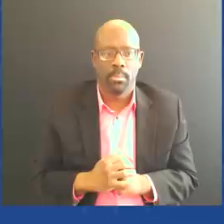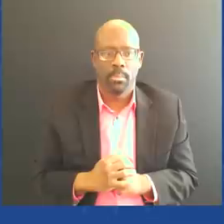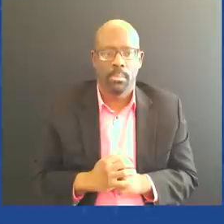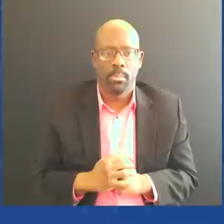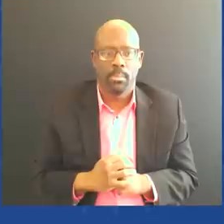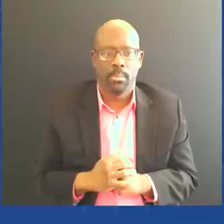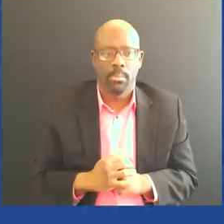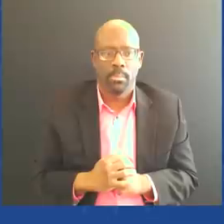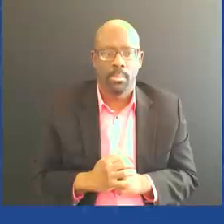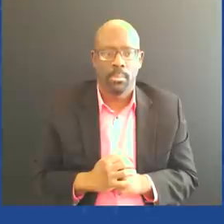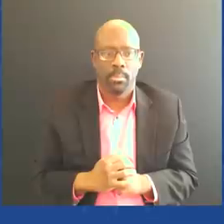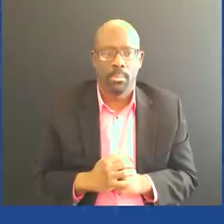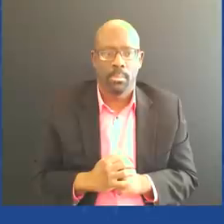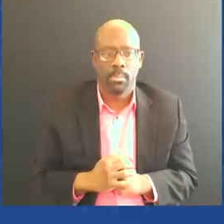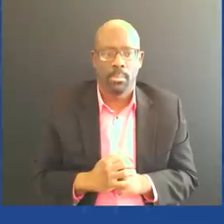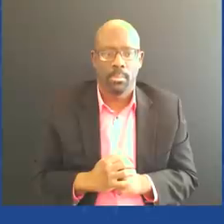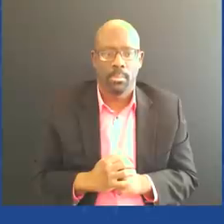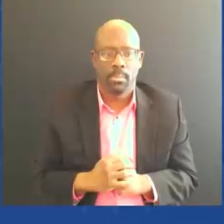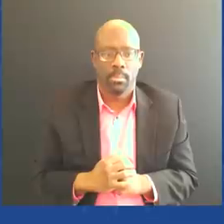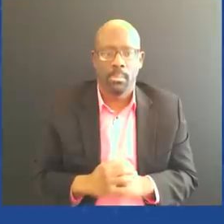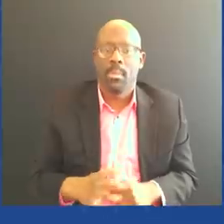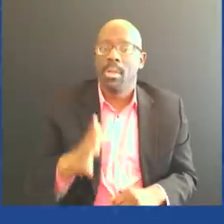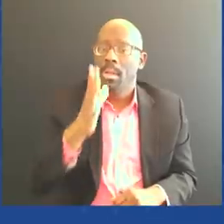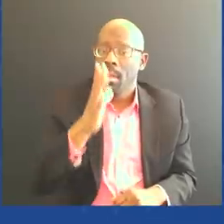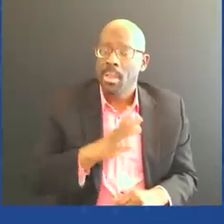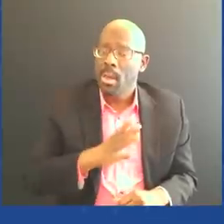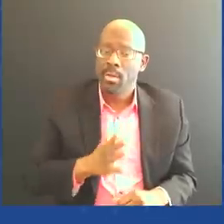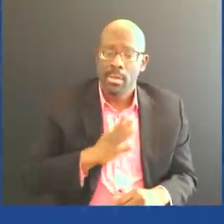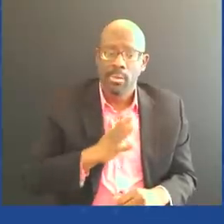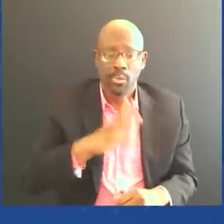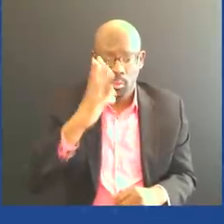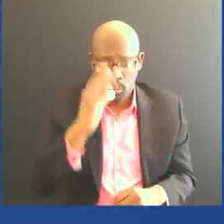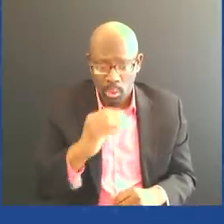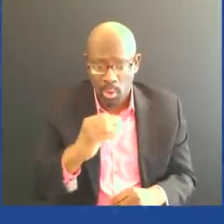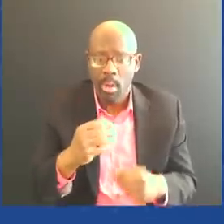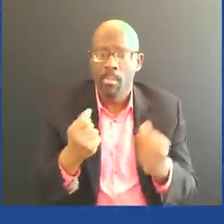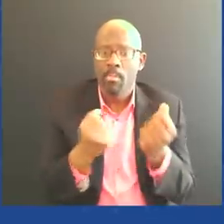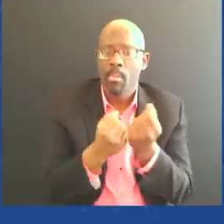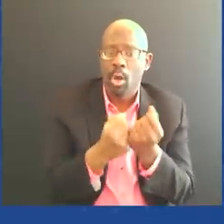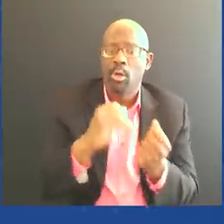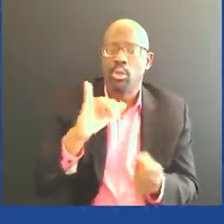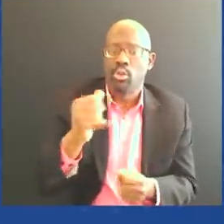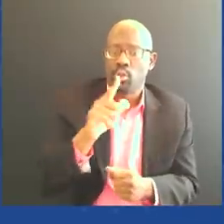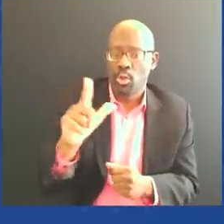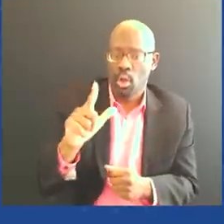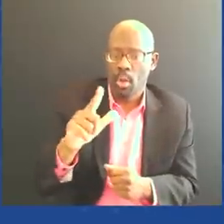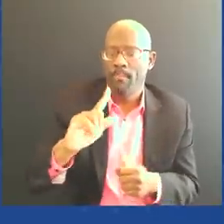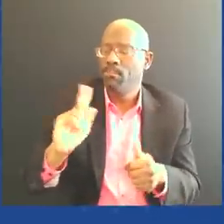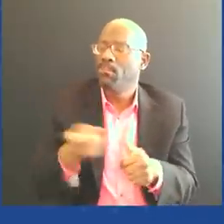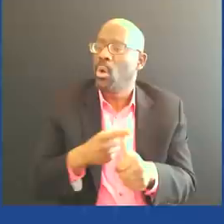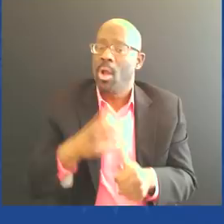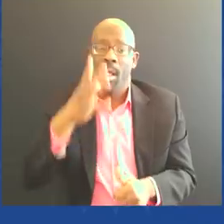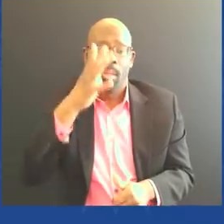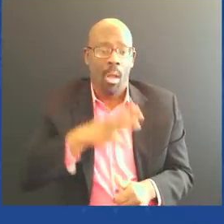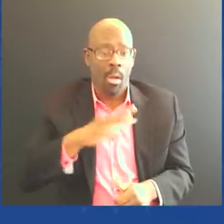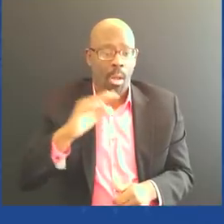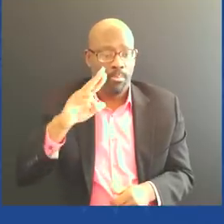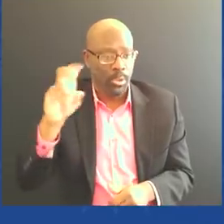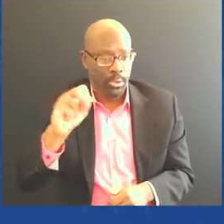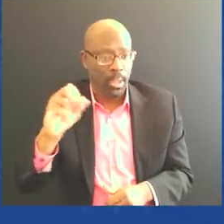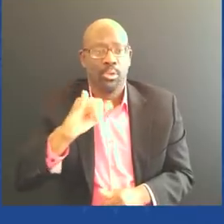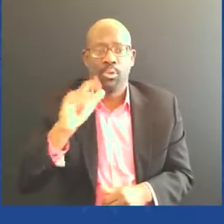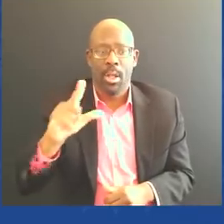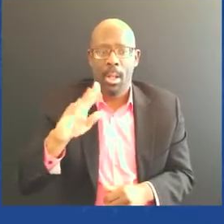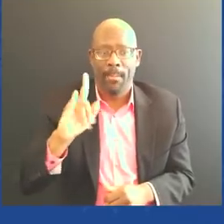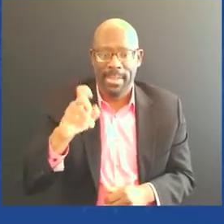Ladies and gentlemen, our ship sponsor, Dr. Jill Biden, First Lady of the United States, escorted by Senior Chief Petty Officer Travis Grammer, the Chief of the Boat.